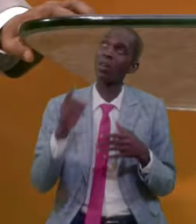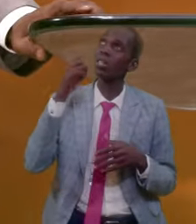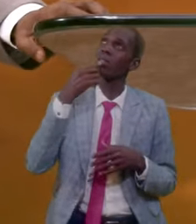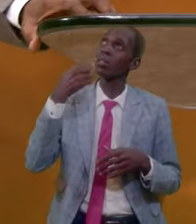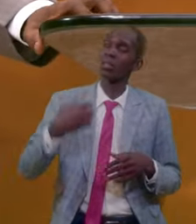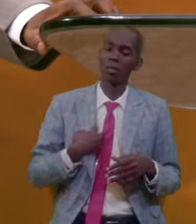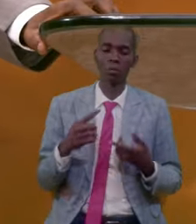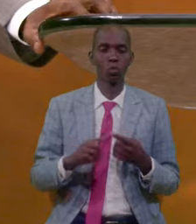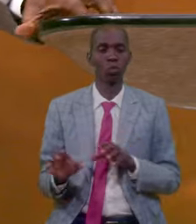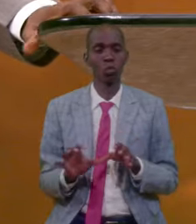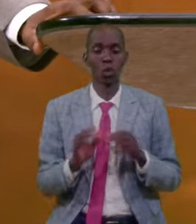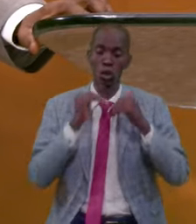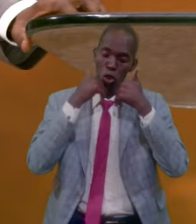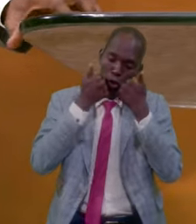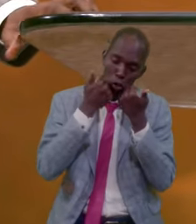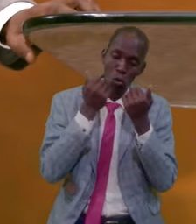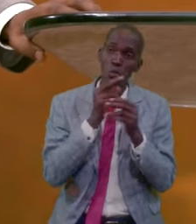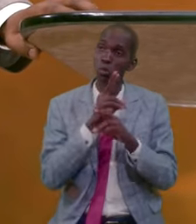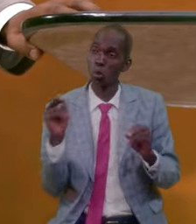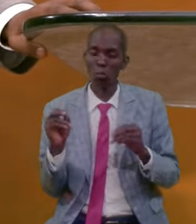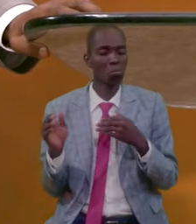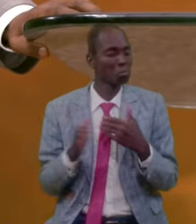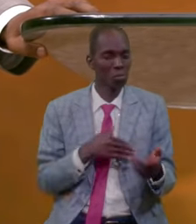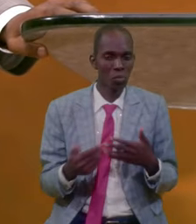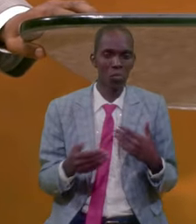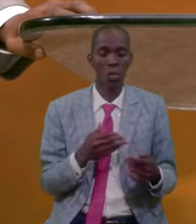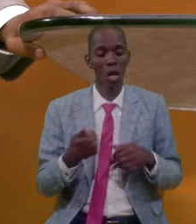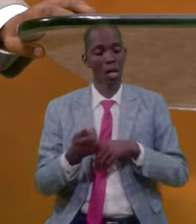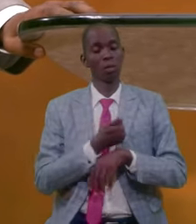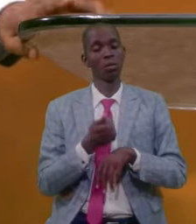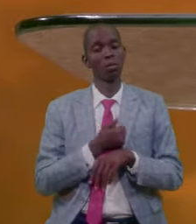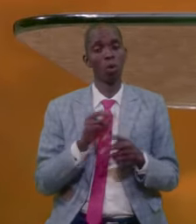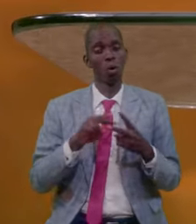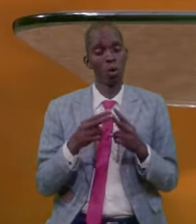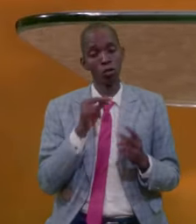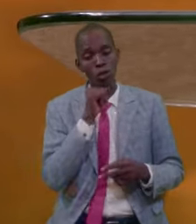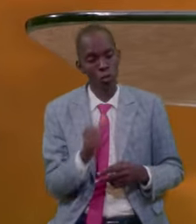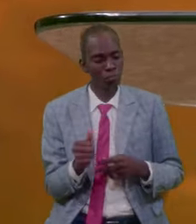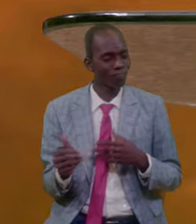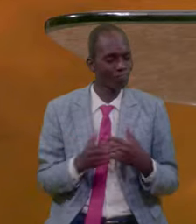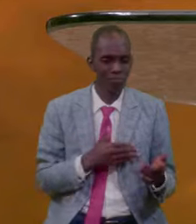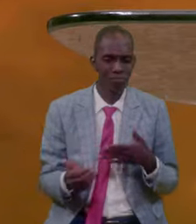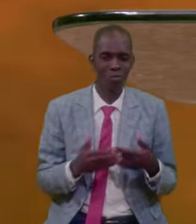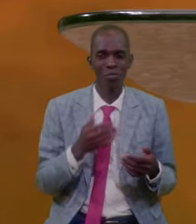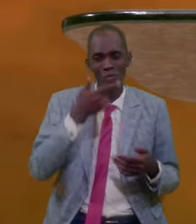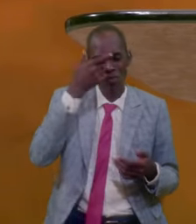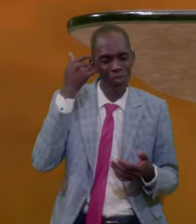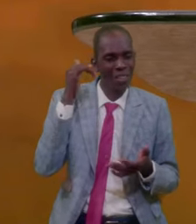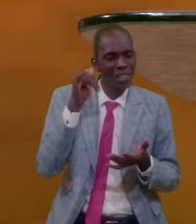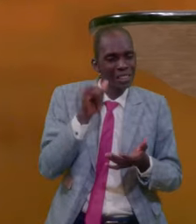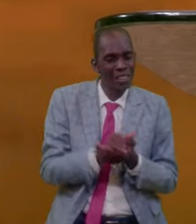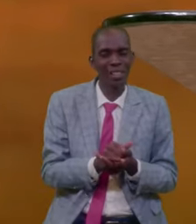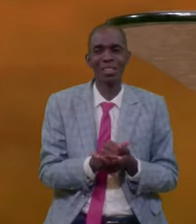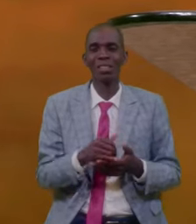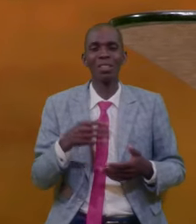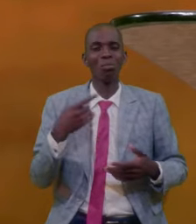no reproach, insult or assault, whatever, because that depravity within has